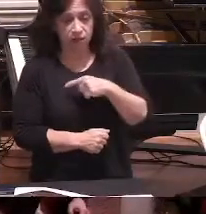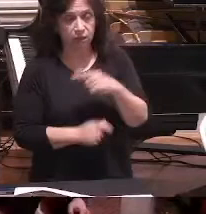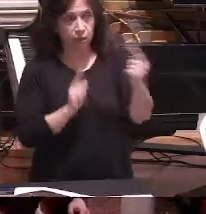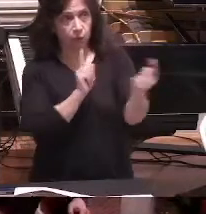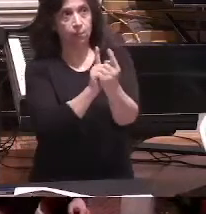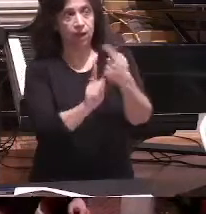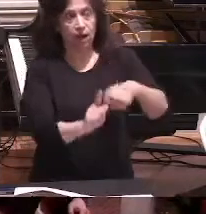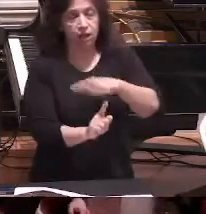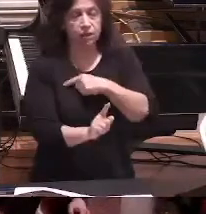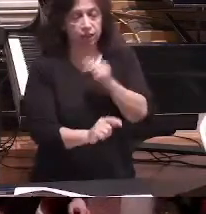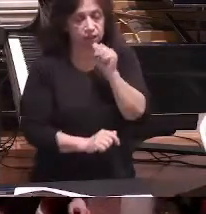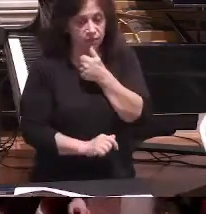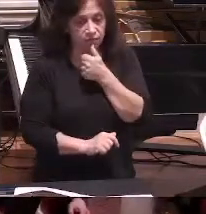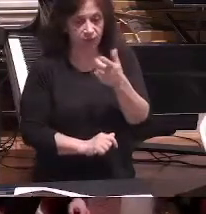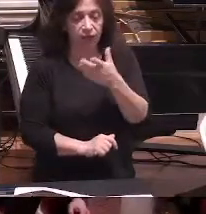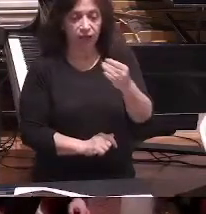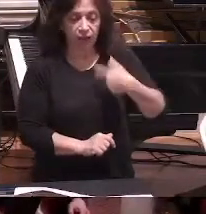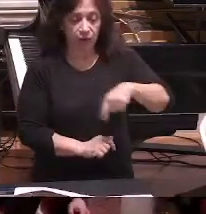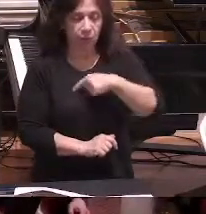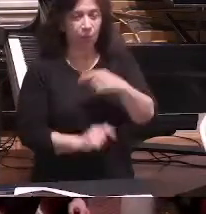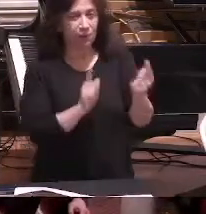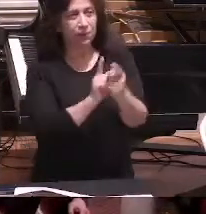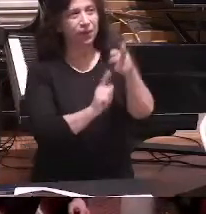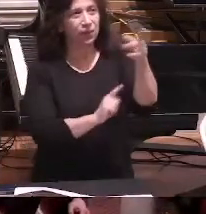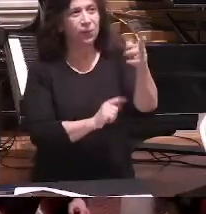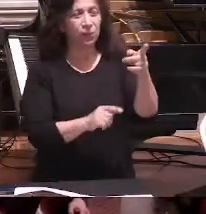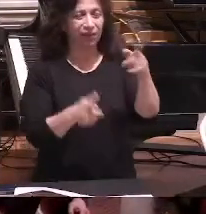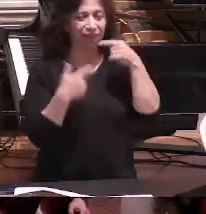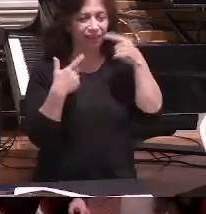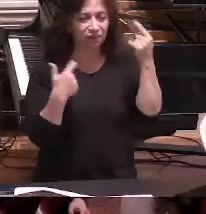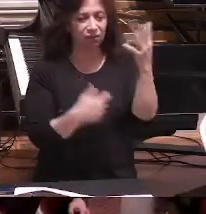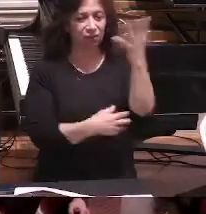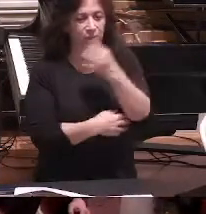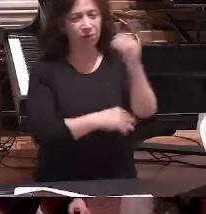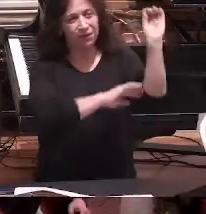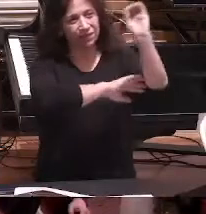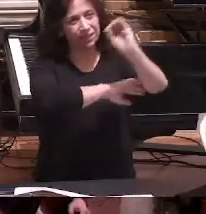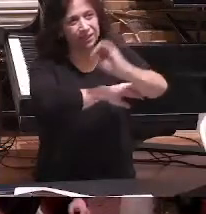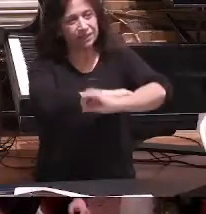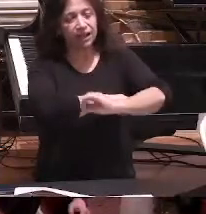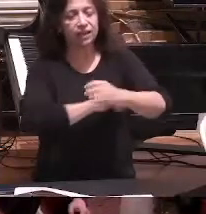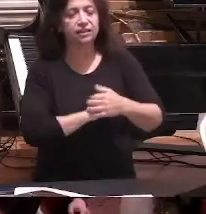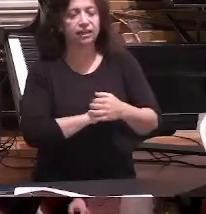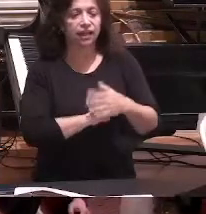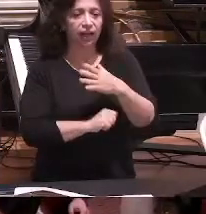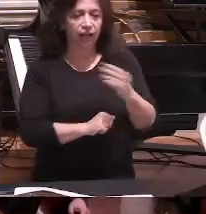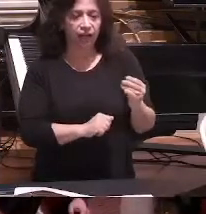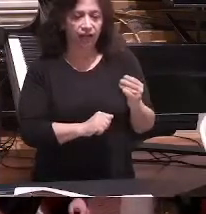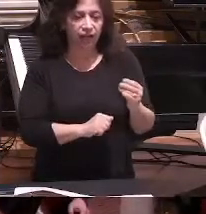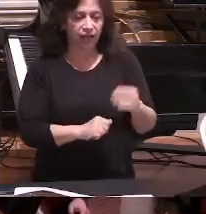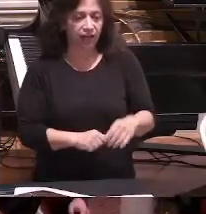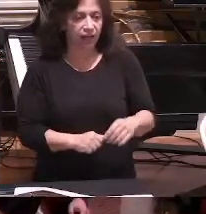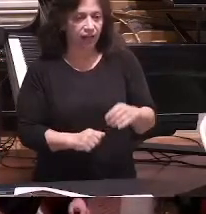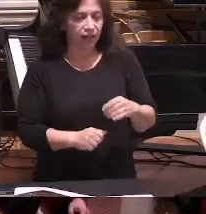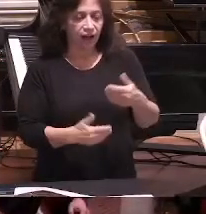suffering, and we meet you in the laughter, and in the beauty of a sunset, and in the wide eyes